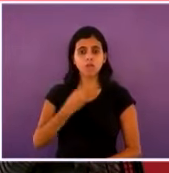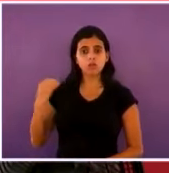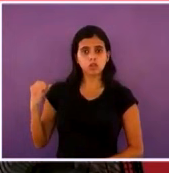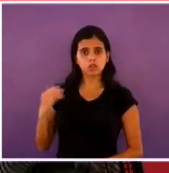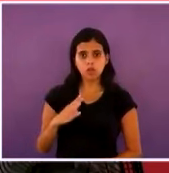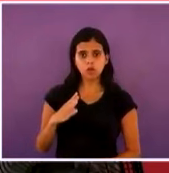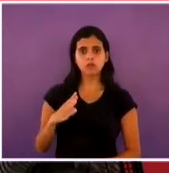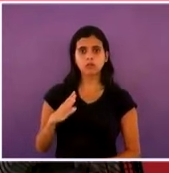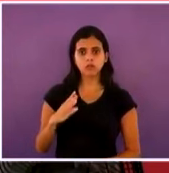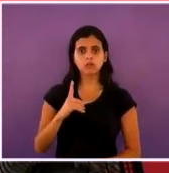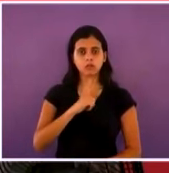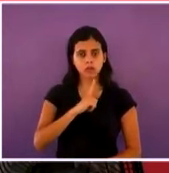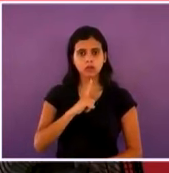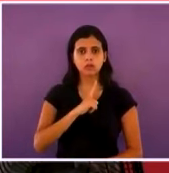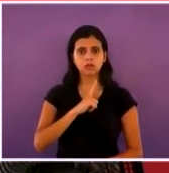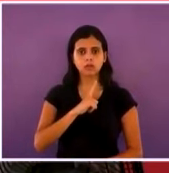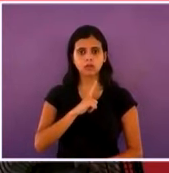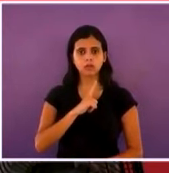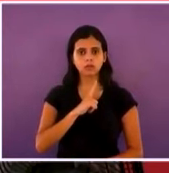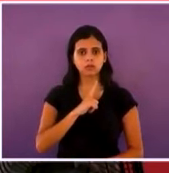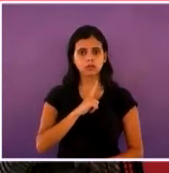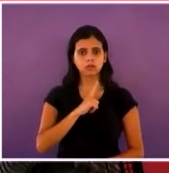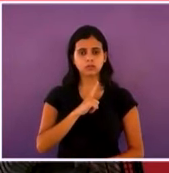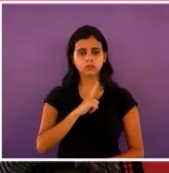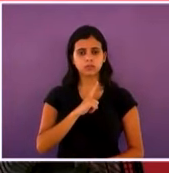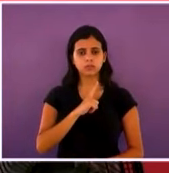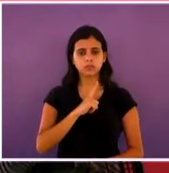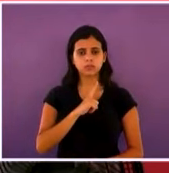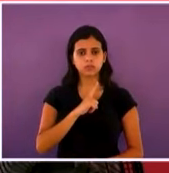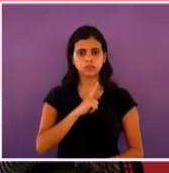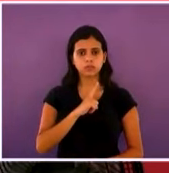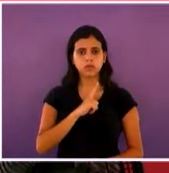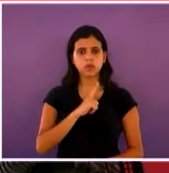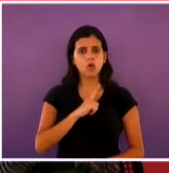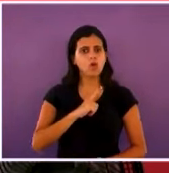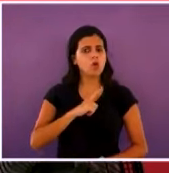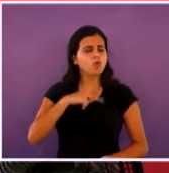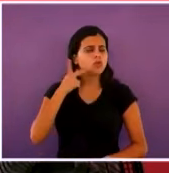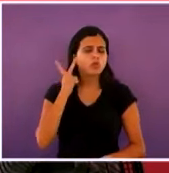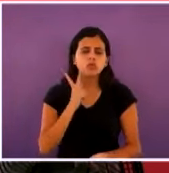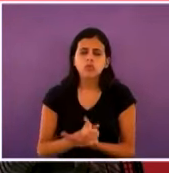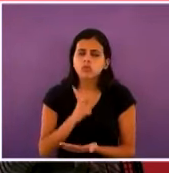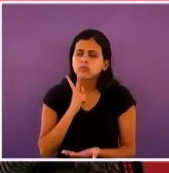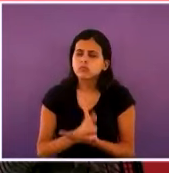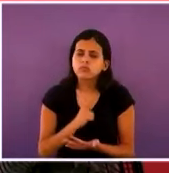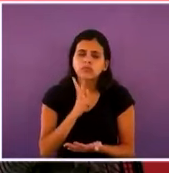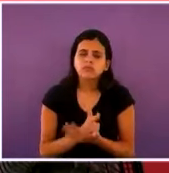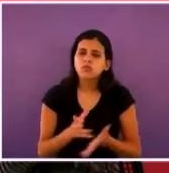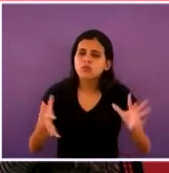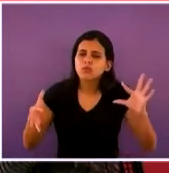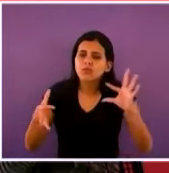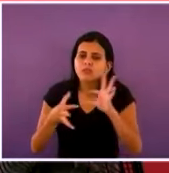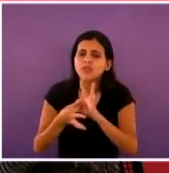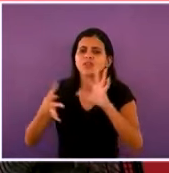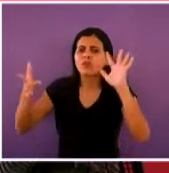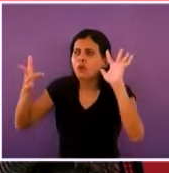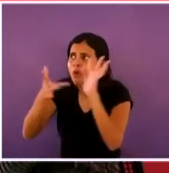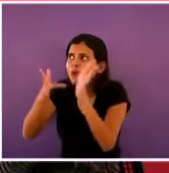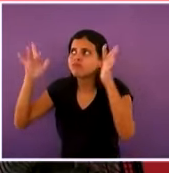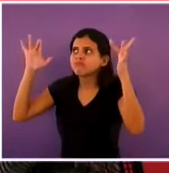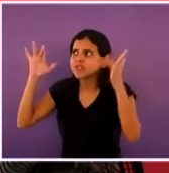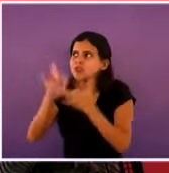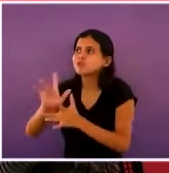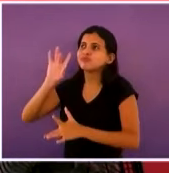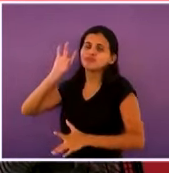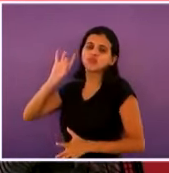their commitment to the gospel of Jesus Christ. Vão manter o seu compromisso com o evangelho de Jesus Cristo. And